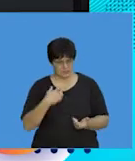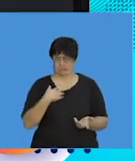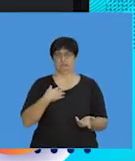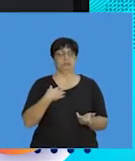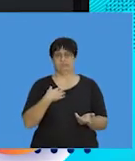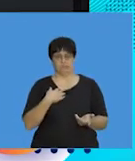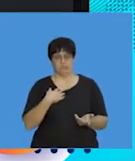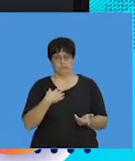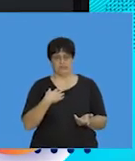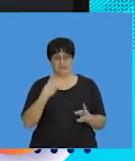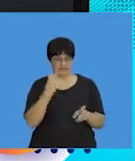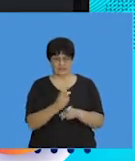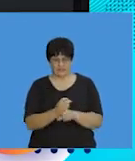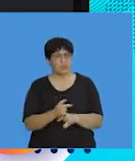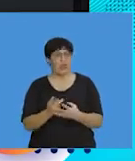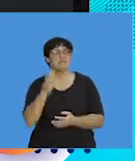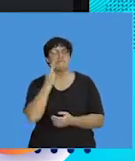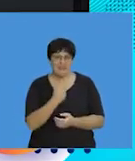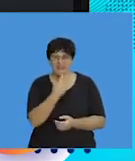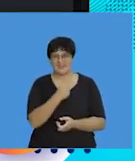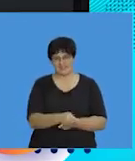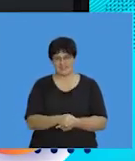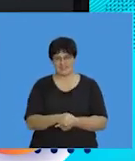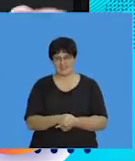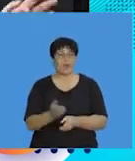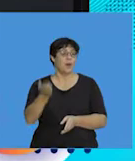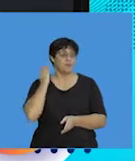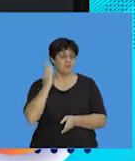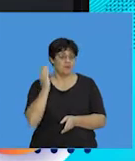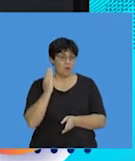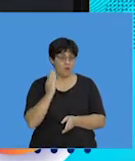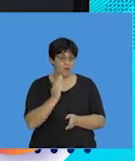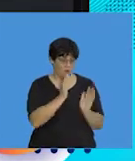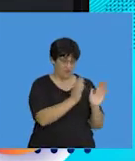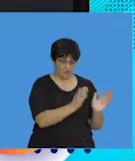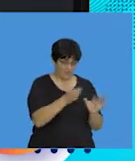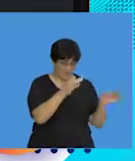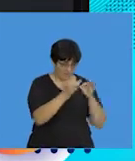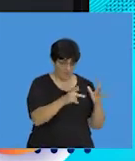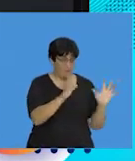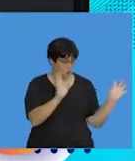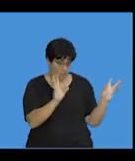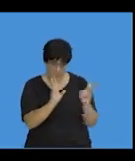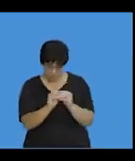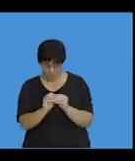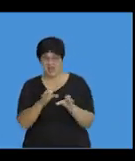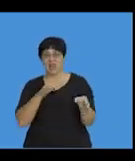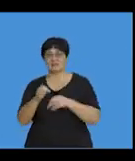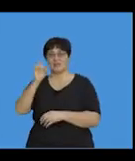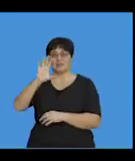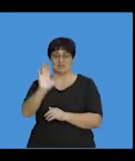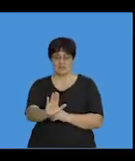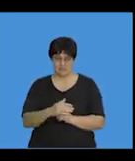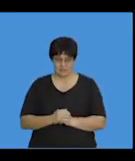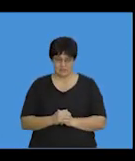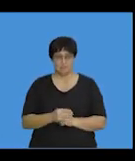it's a nice section. Okay, we've gone through all the bits and pieces, now we're going to put it all together. What have we